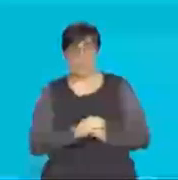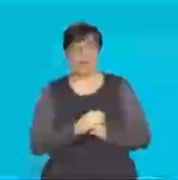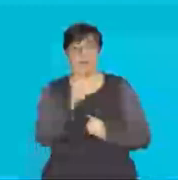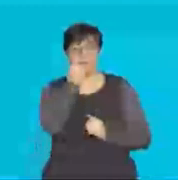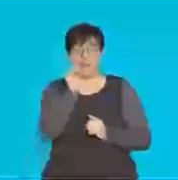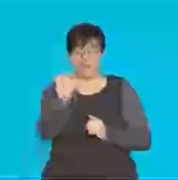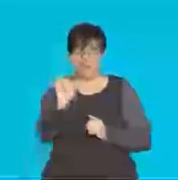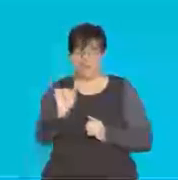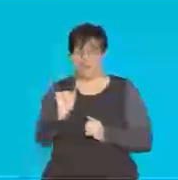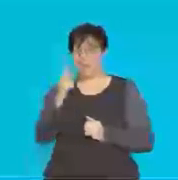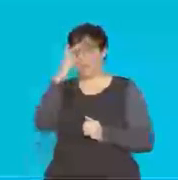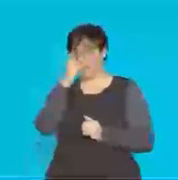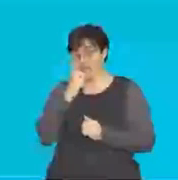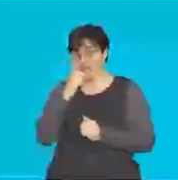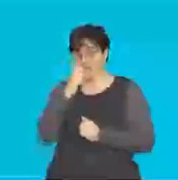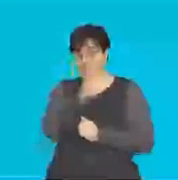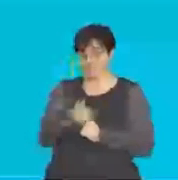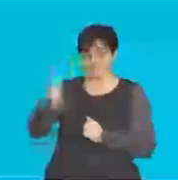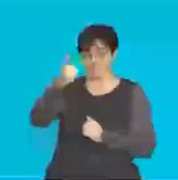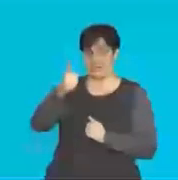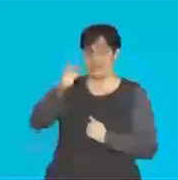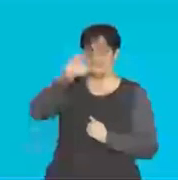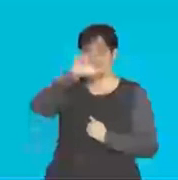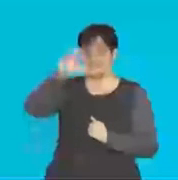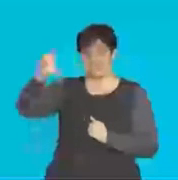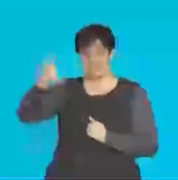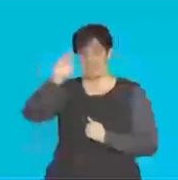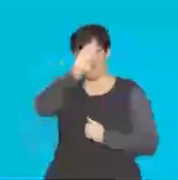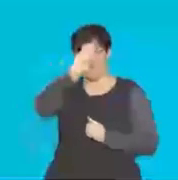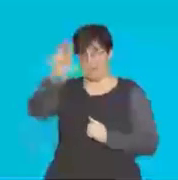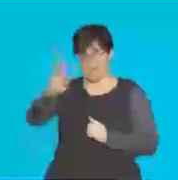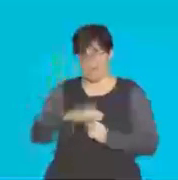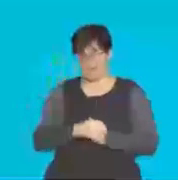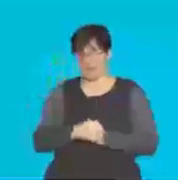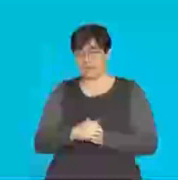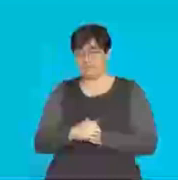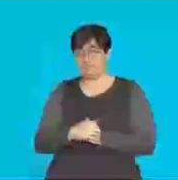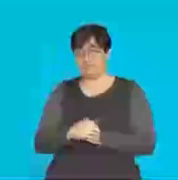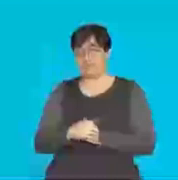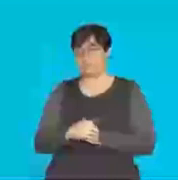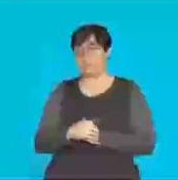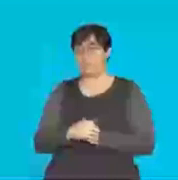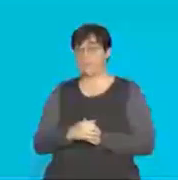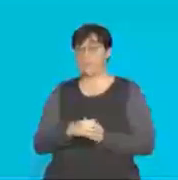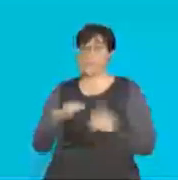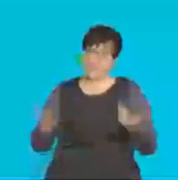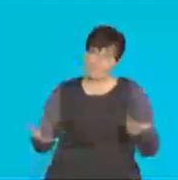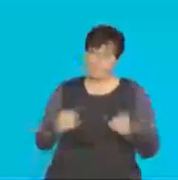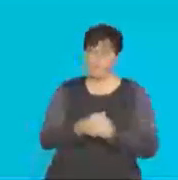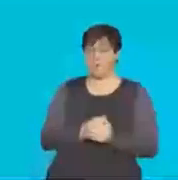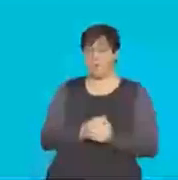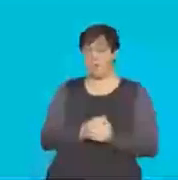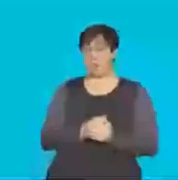male being black, it could be two possibilities, guys. It could be either homozygous